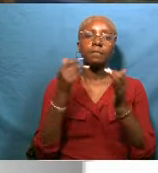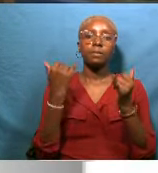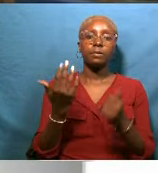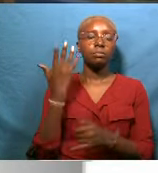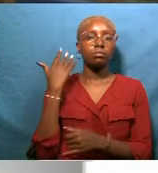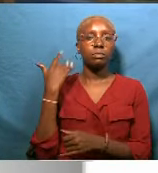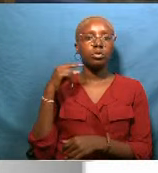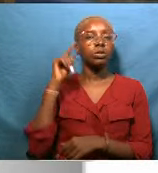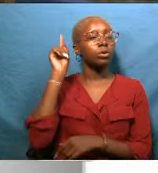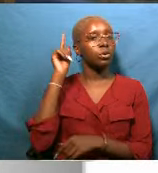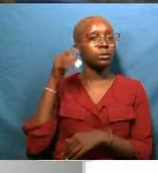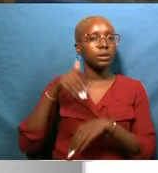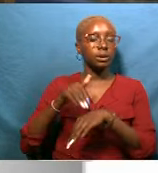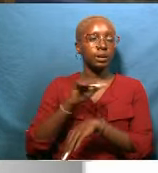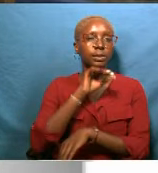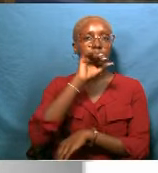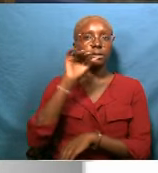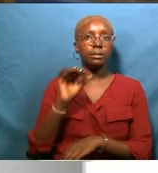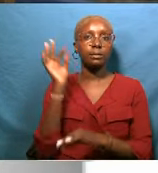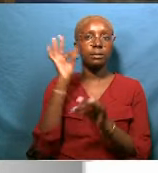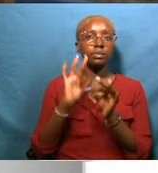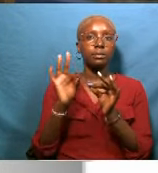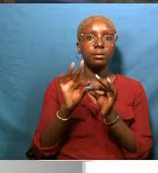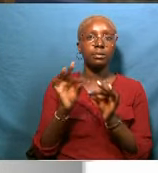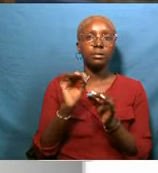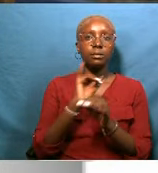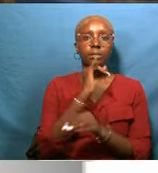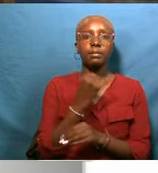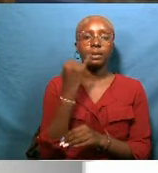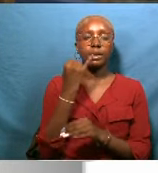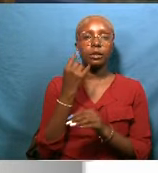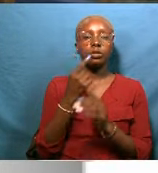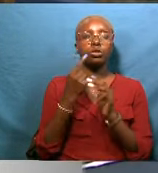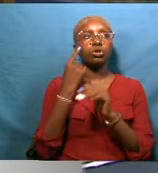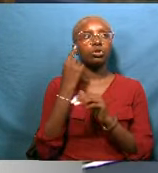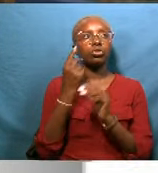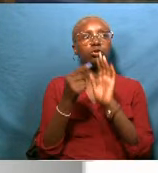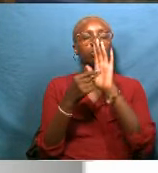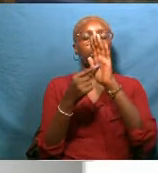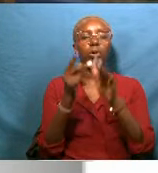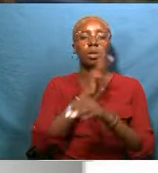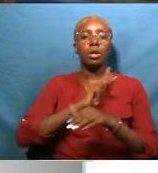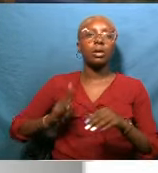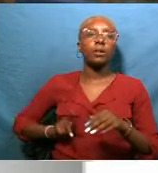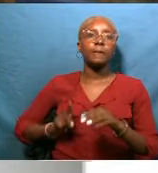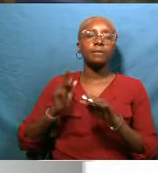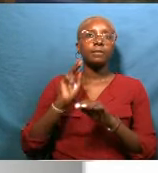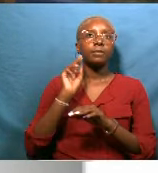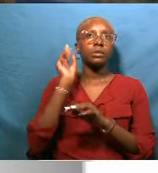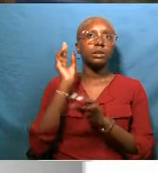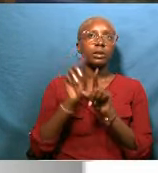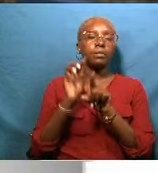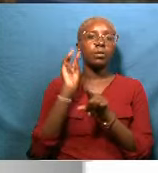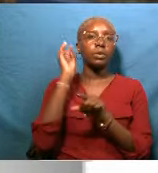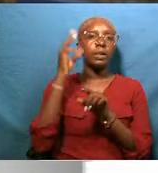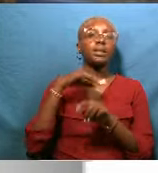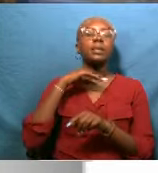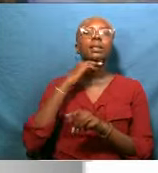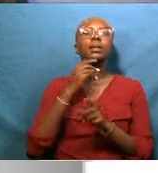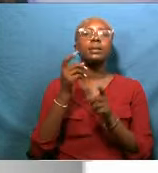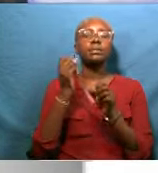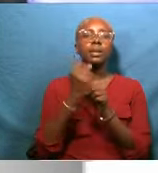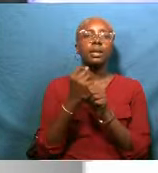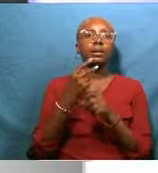Son, your perfect image, bringing your kingdom, revealing your will, dying, rising, reigning, remaking your people